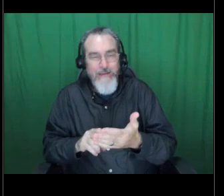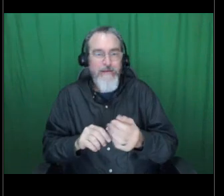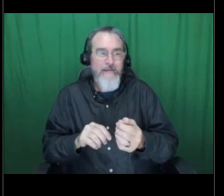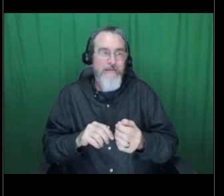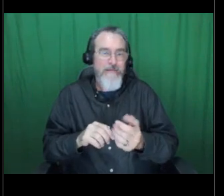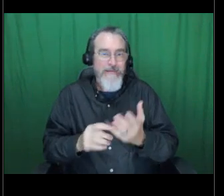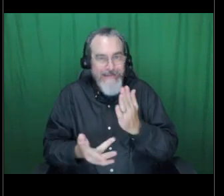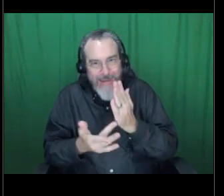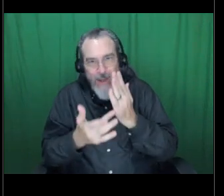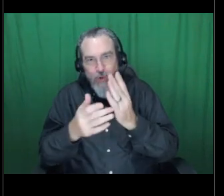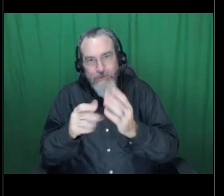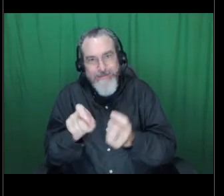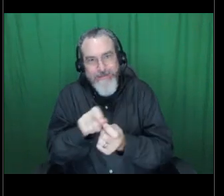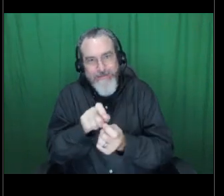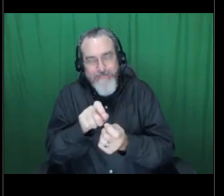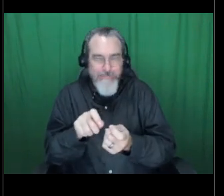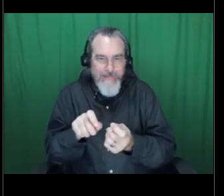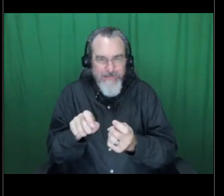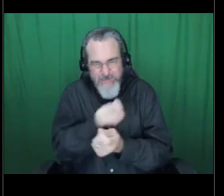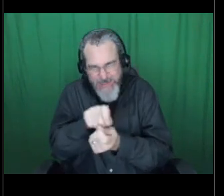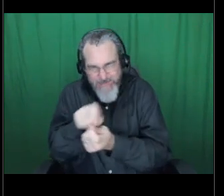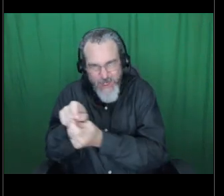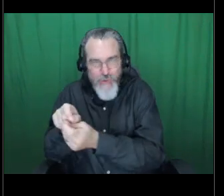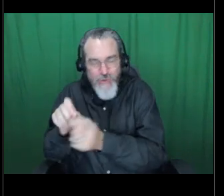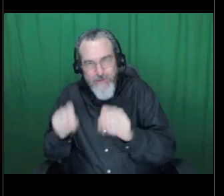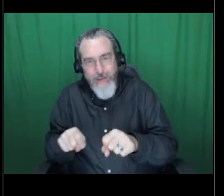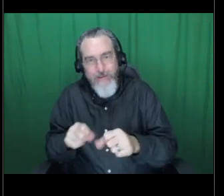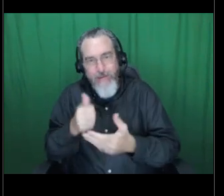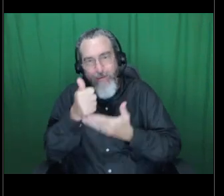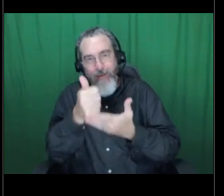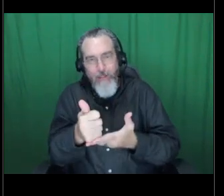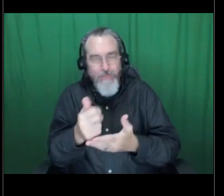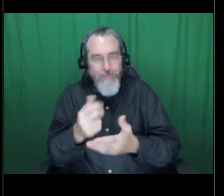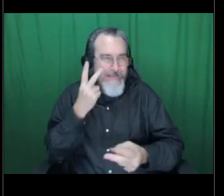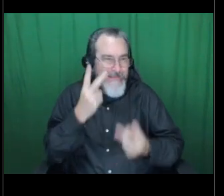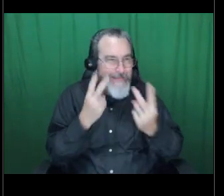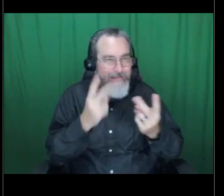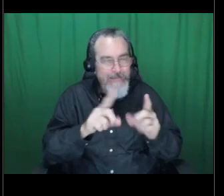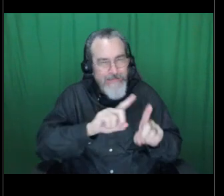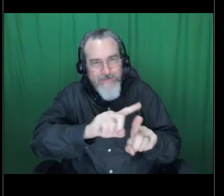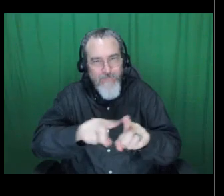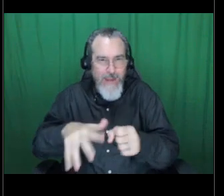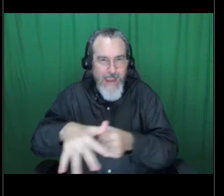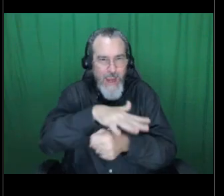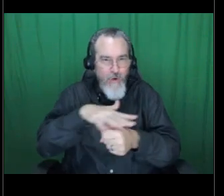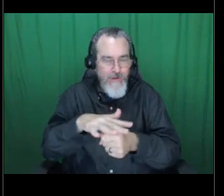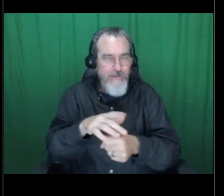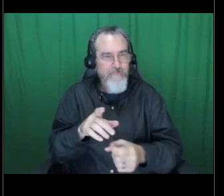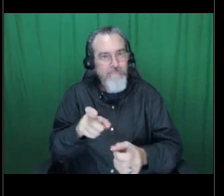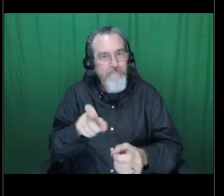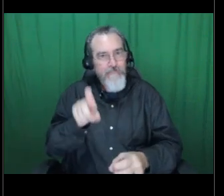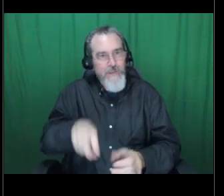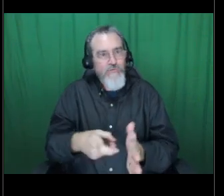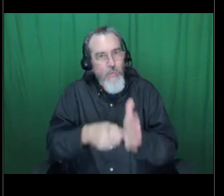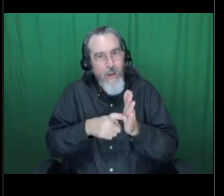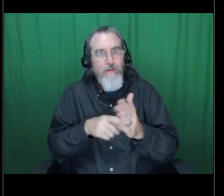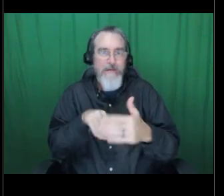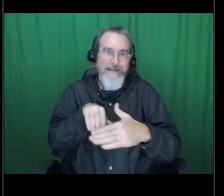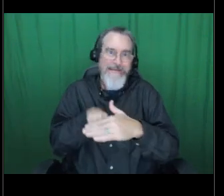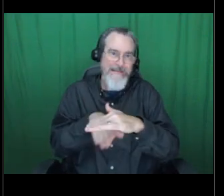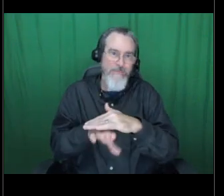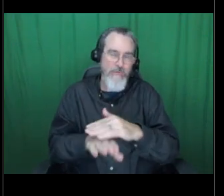explain the areas of multifamily developments with accessibility obligations.